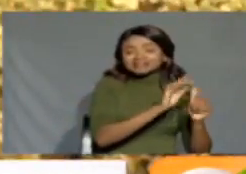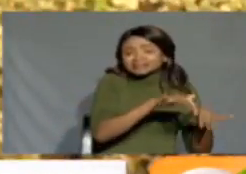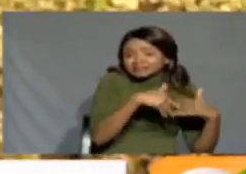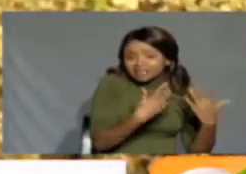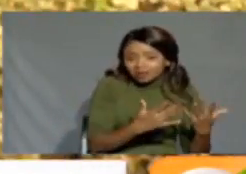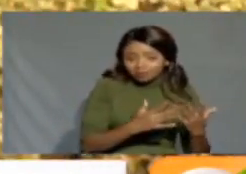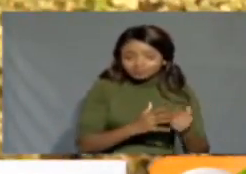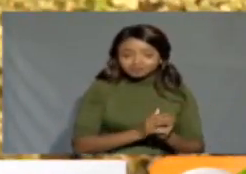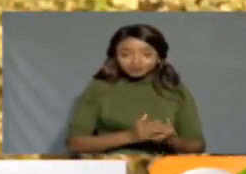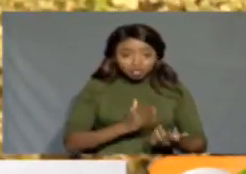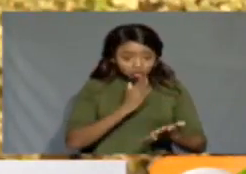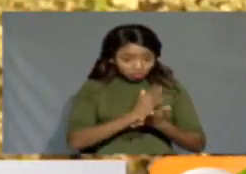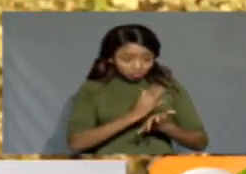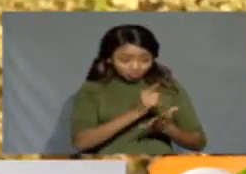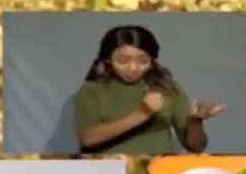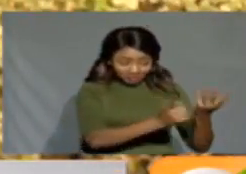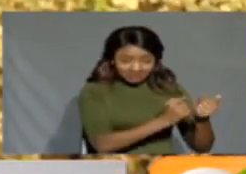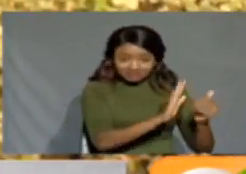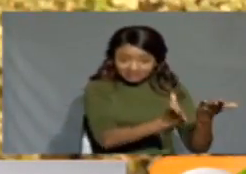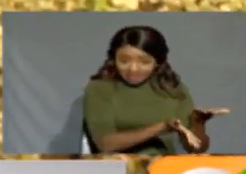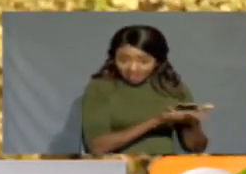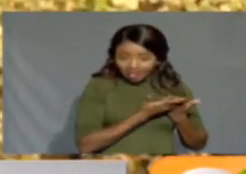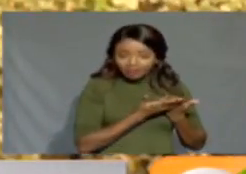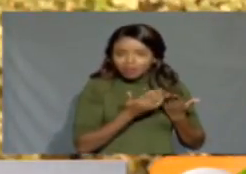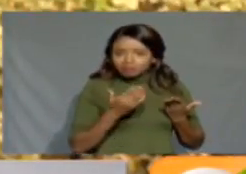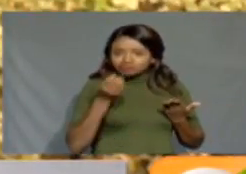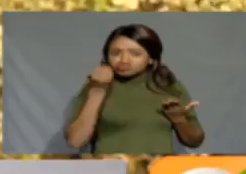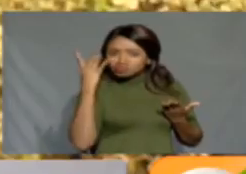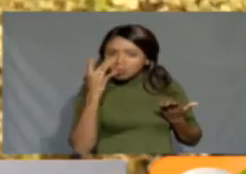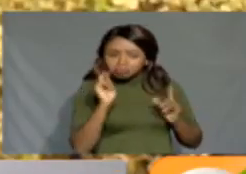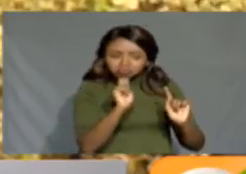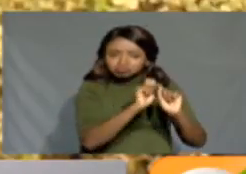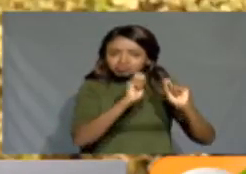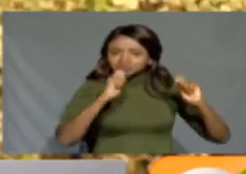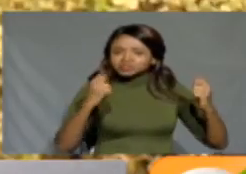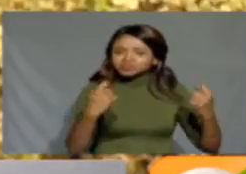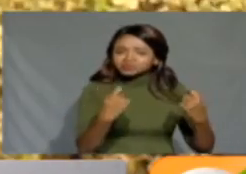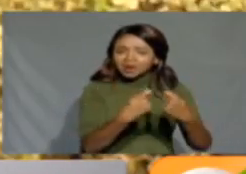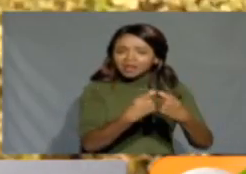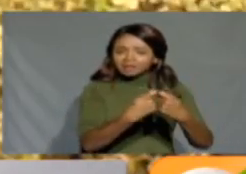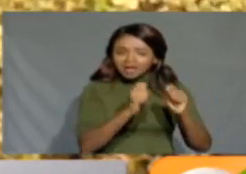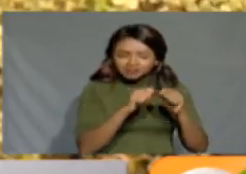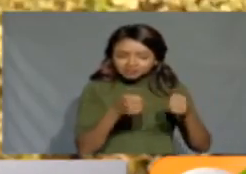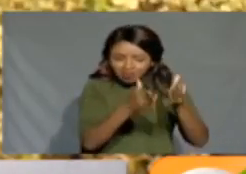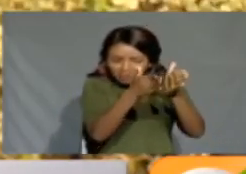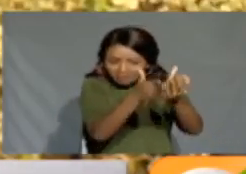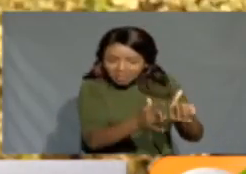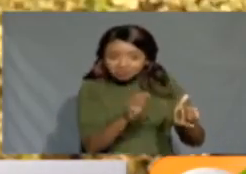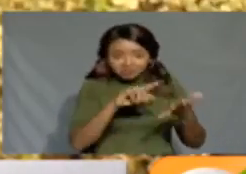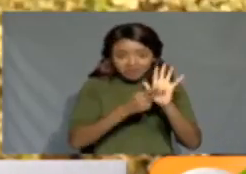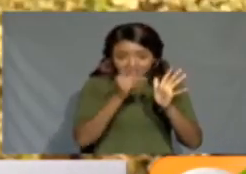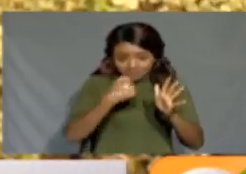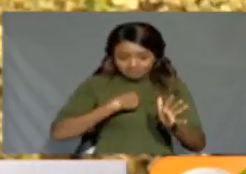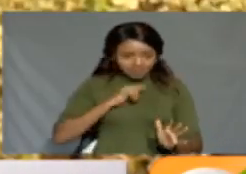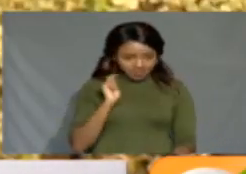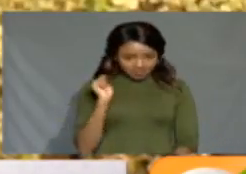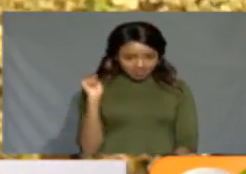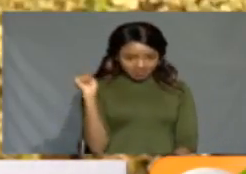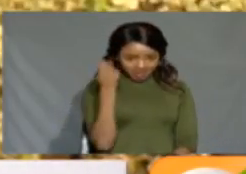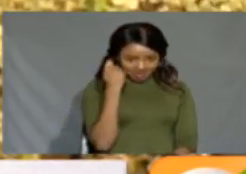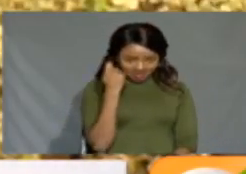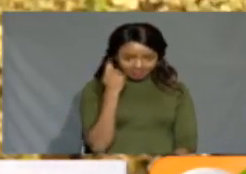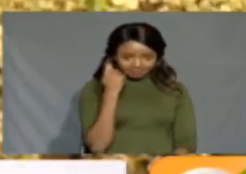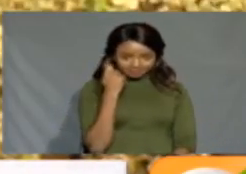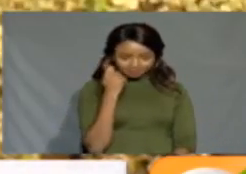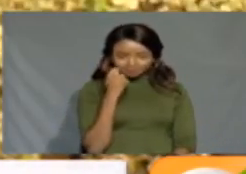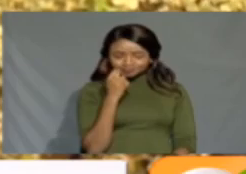get to know the ethnicity of the person. So if you are a Kenyan, we would need